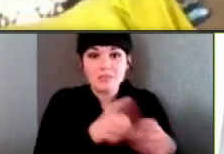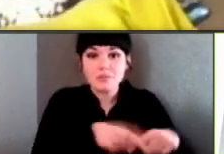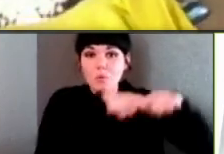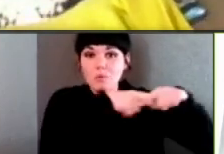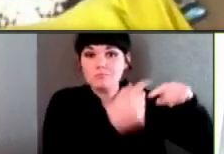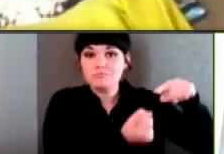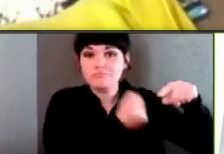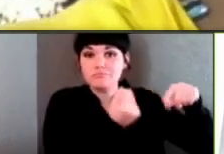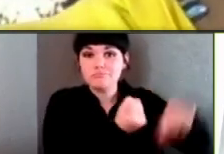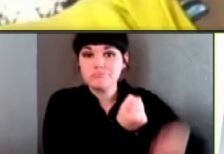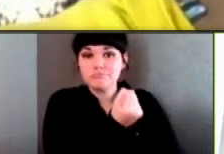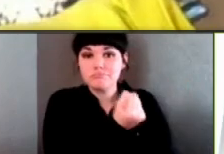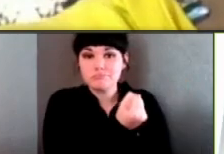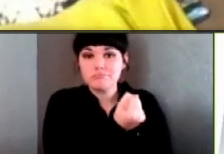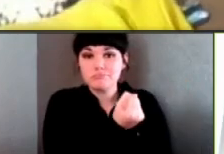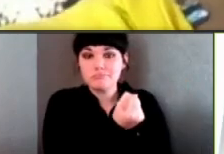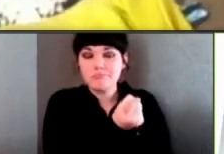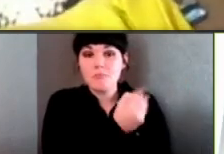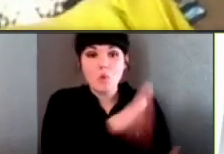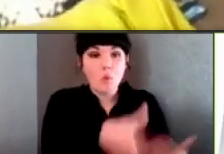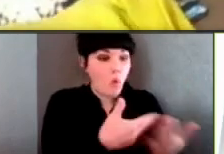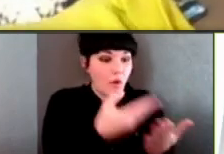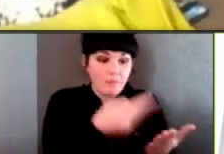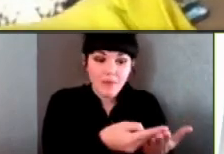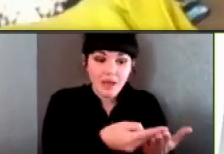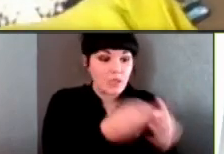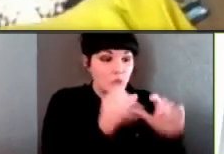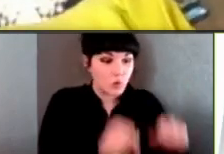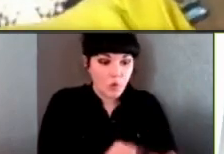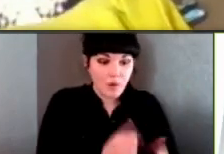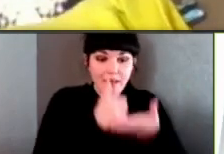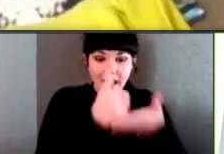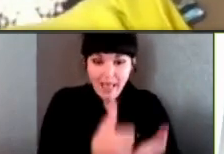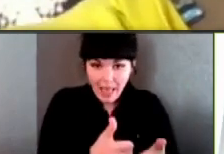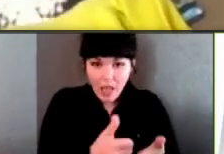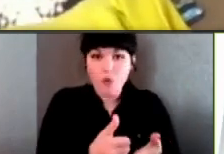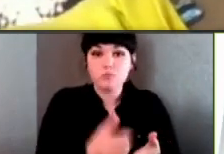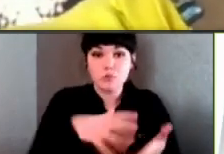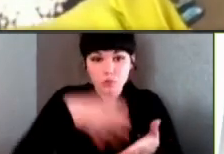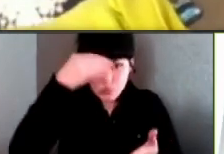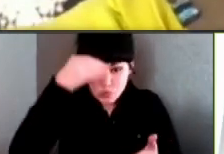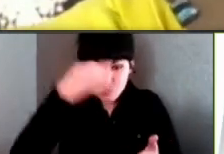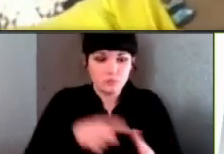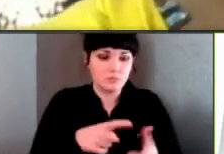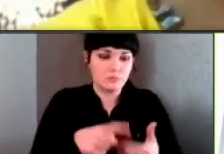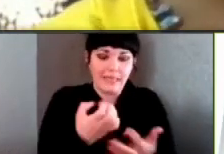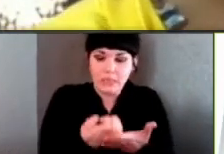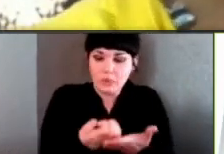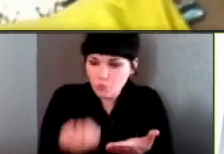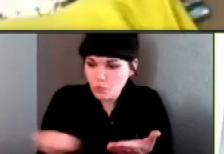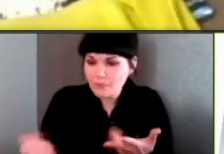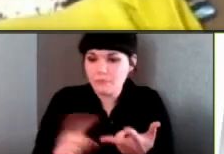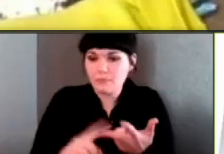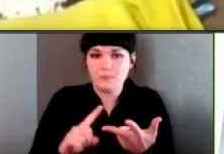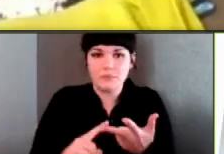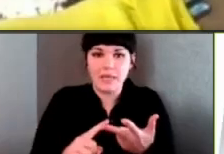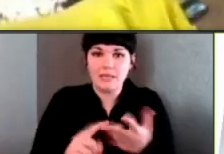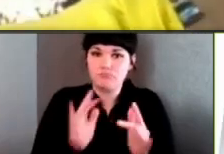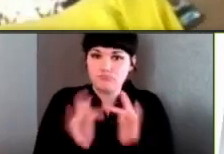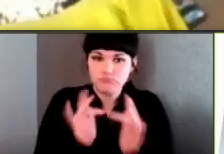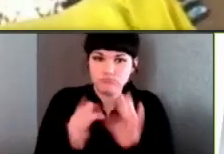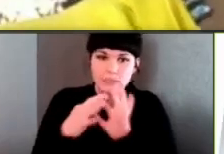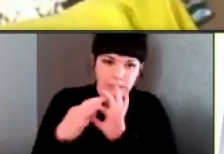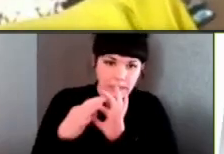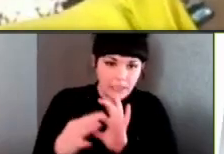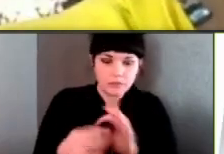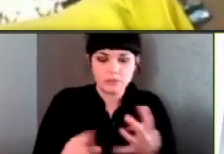go towards further equipment, that could also go towards staying connected. We talked about